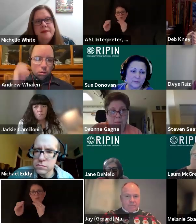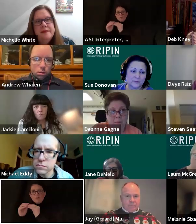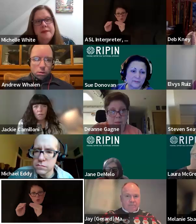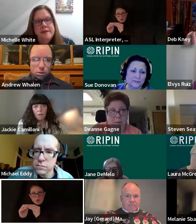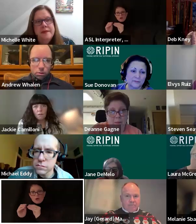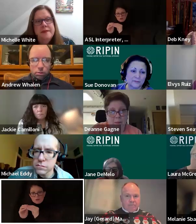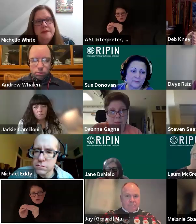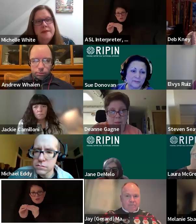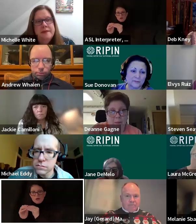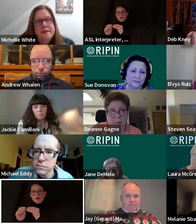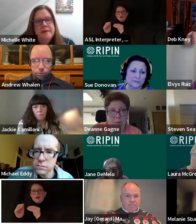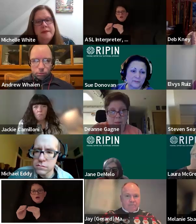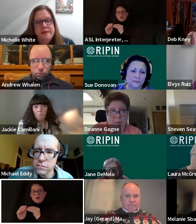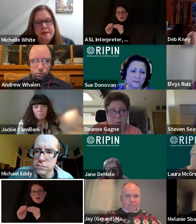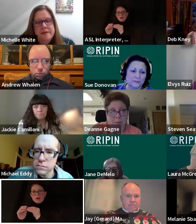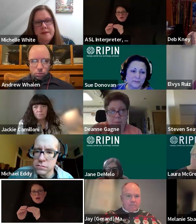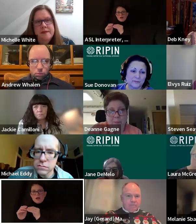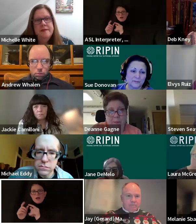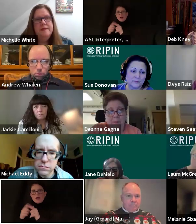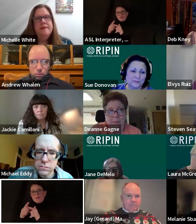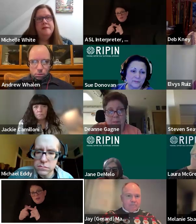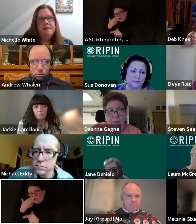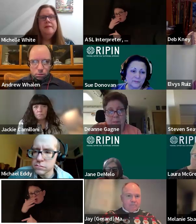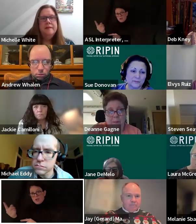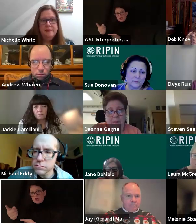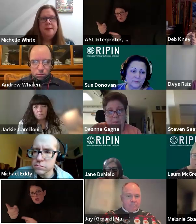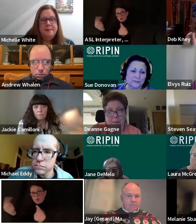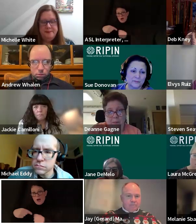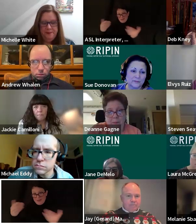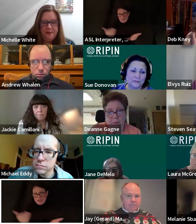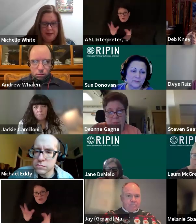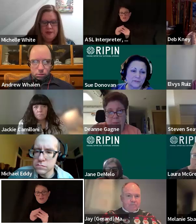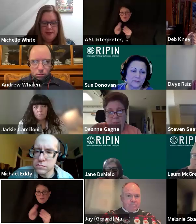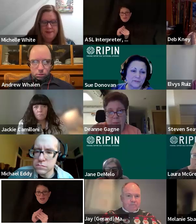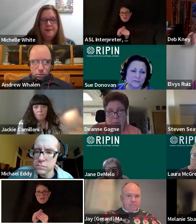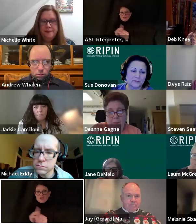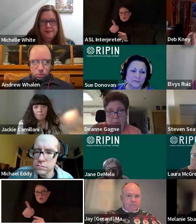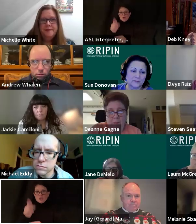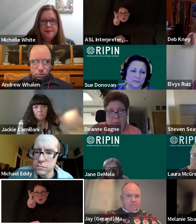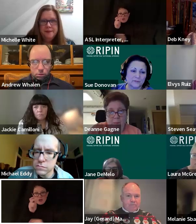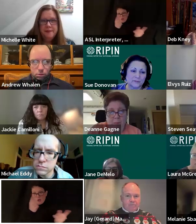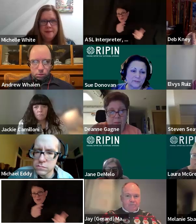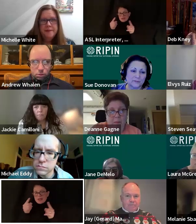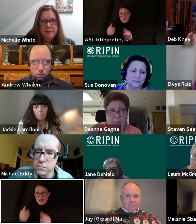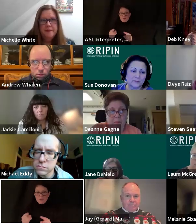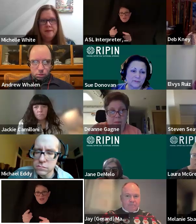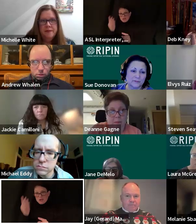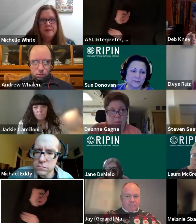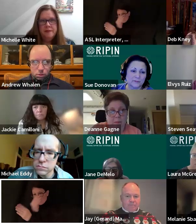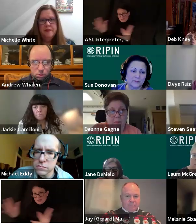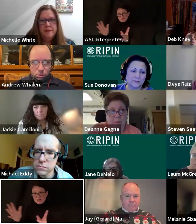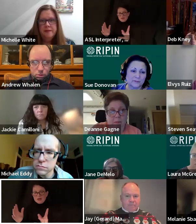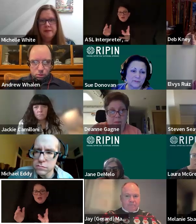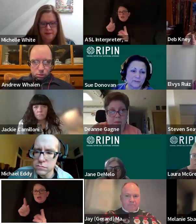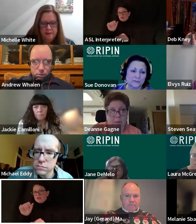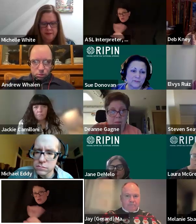more, more and more. And it's good that you come here so you get this information so that if you are working as